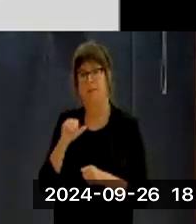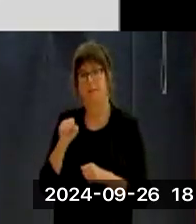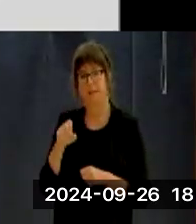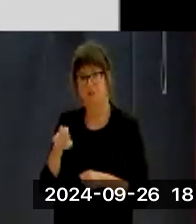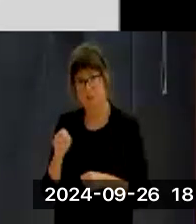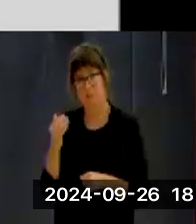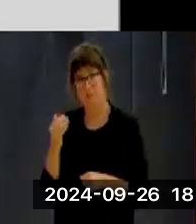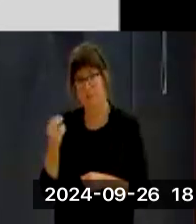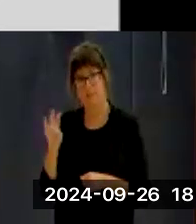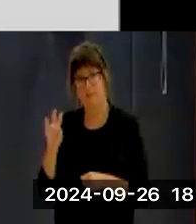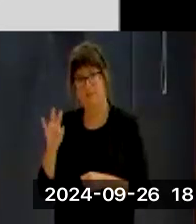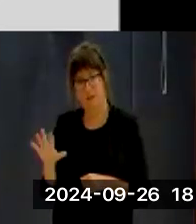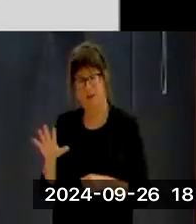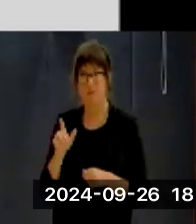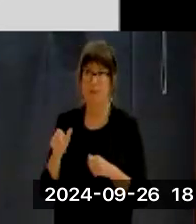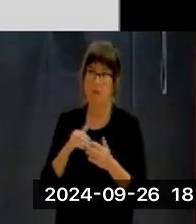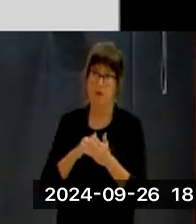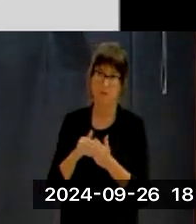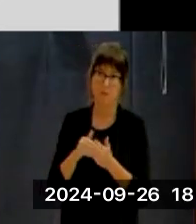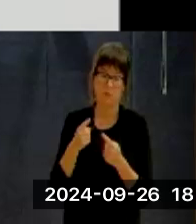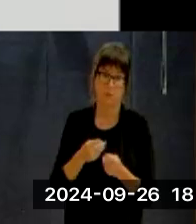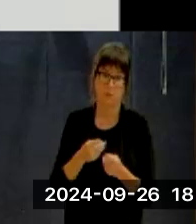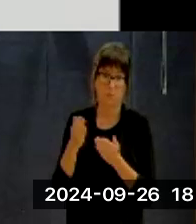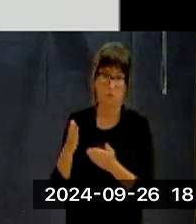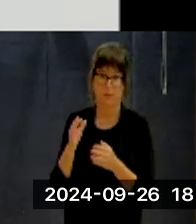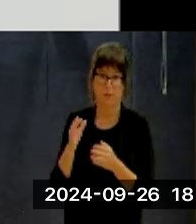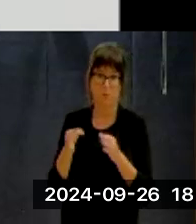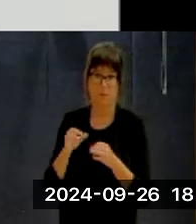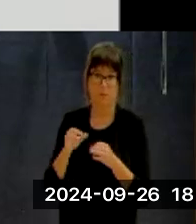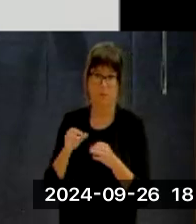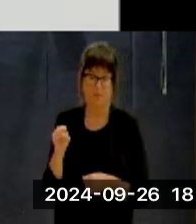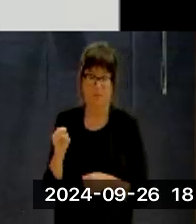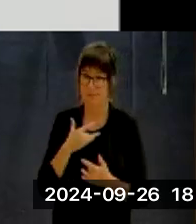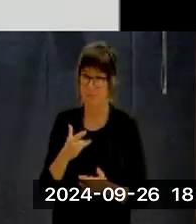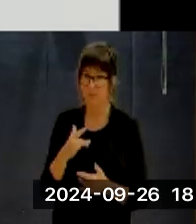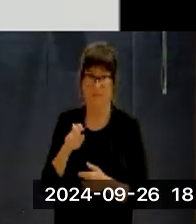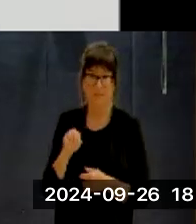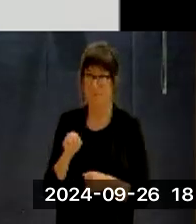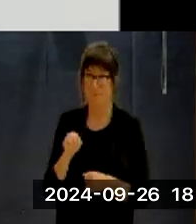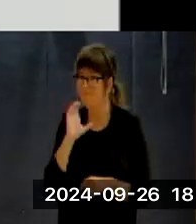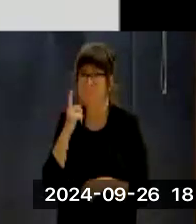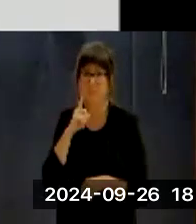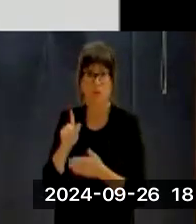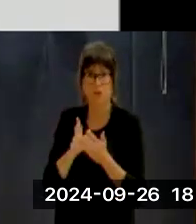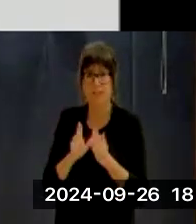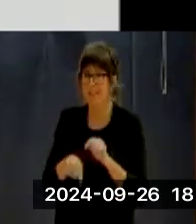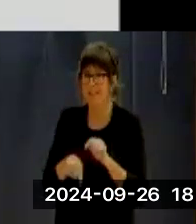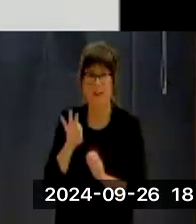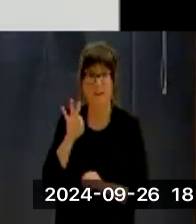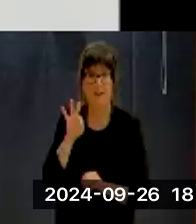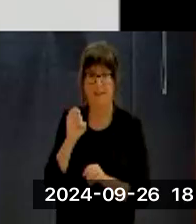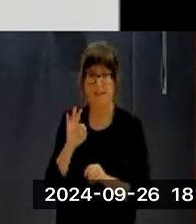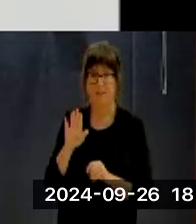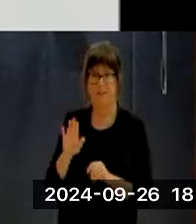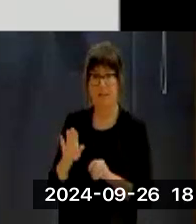1575, they often struggle to bring these cases to court. Victims typically cannot find attorneys who will take their cases if their damages are of low